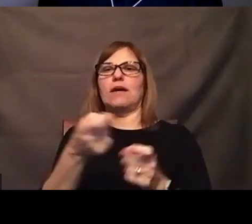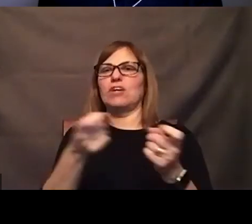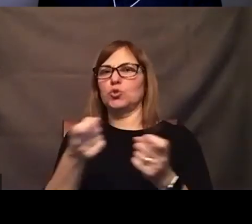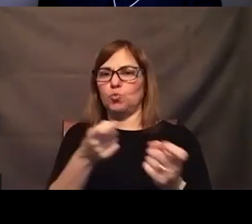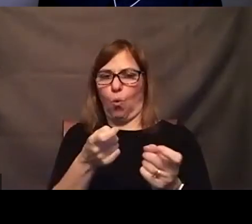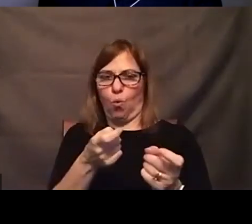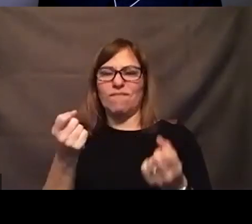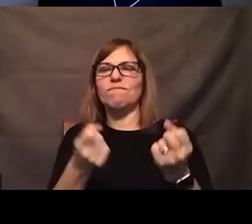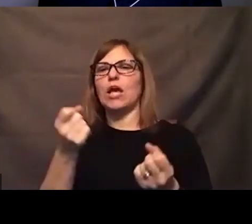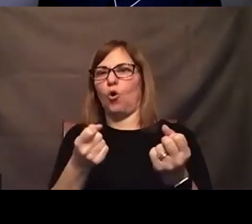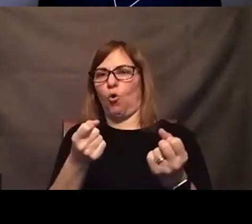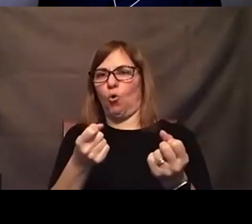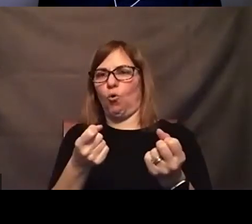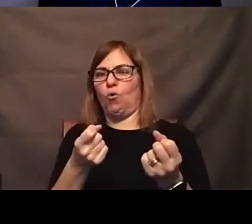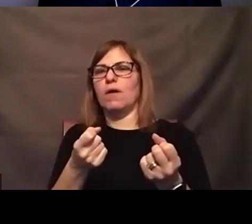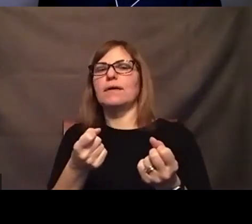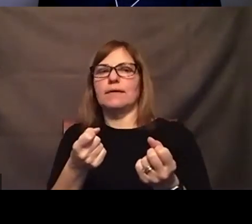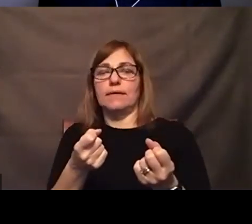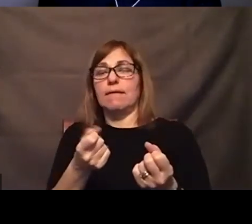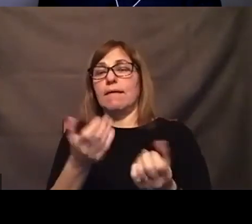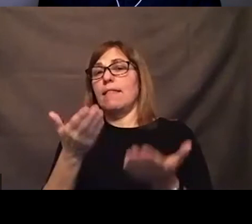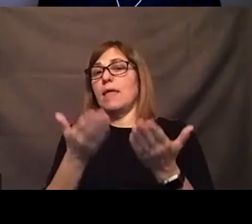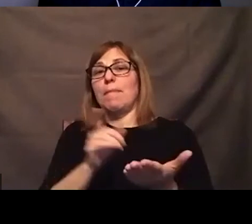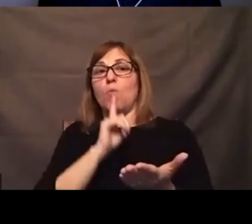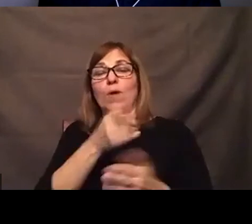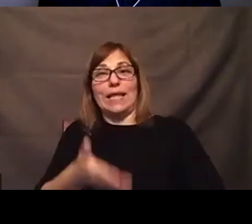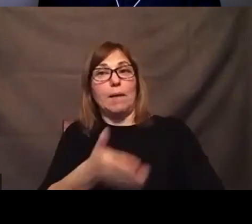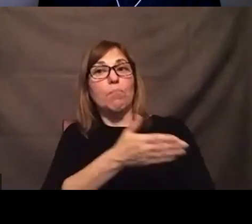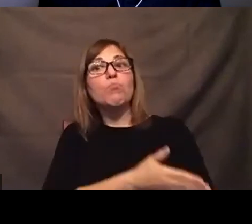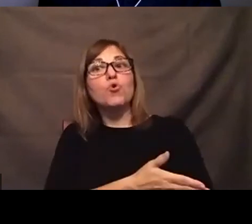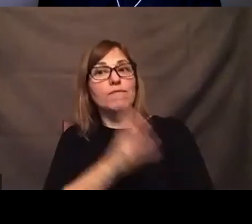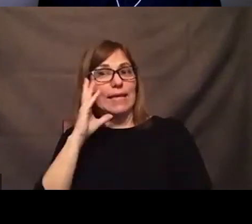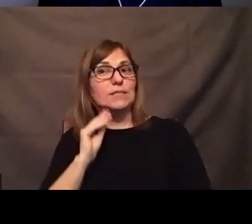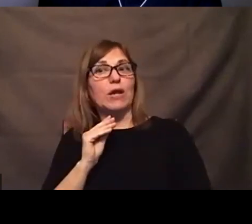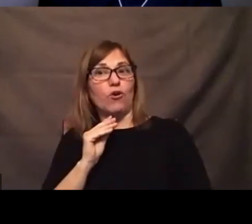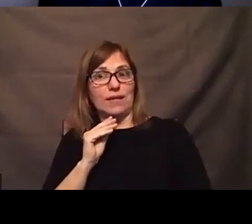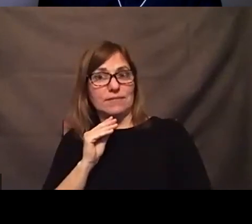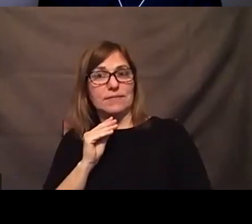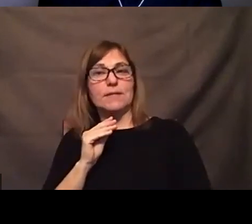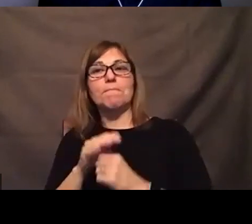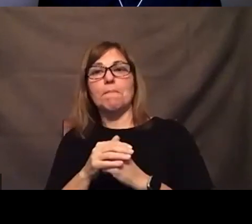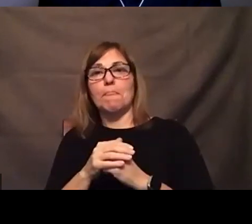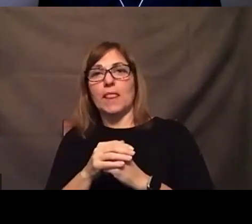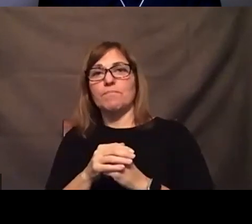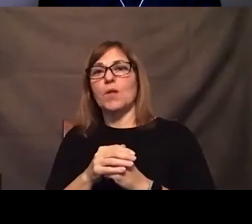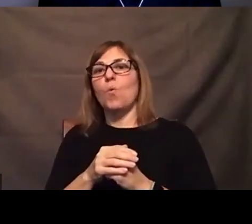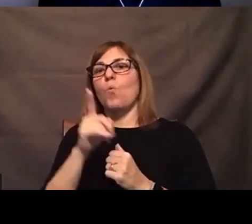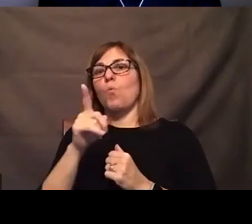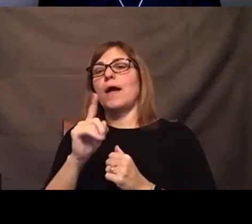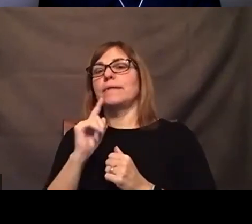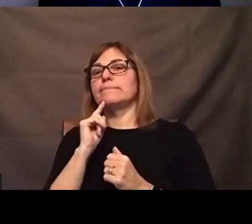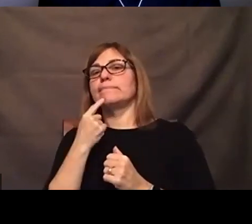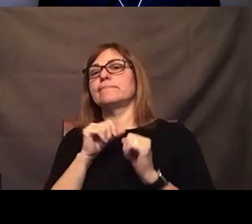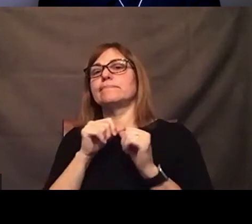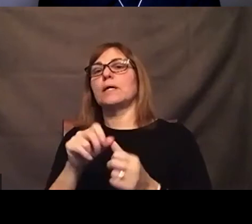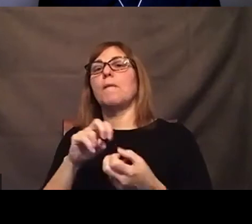to a fully autonomous vehicle might actually really improve their experience. One of the chronic problems with a lot of